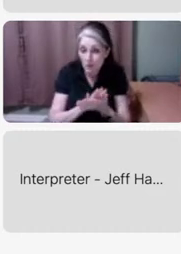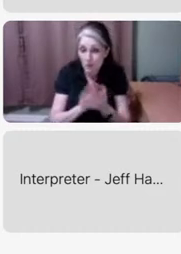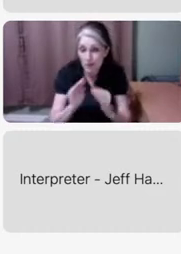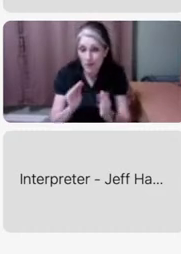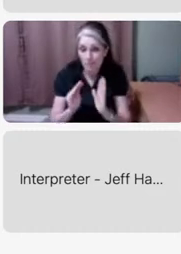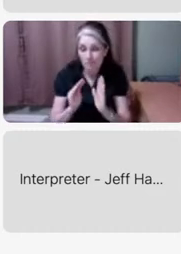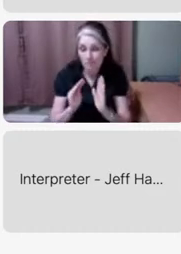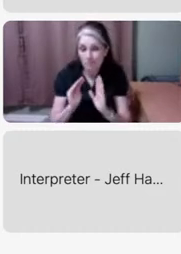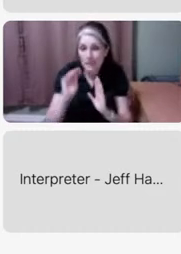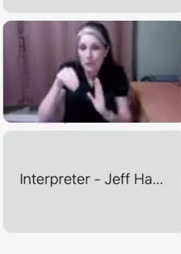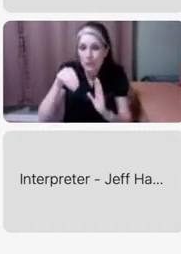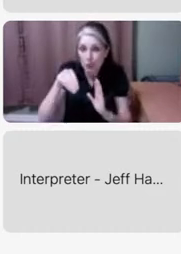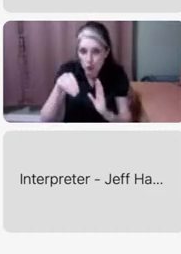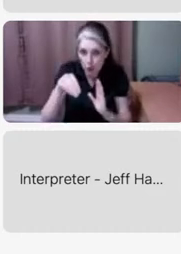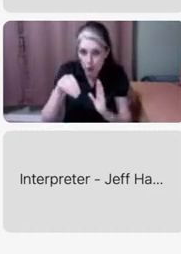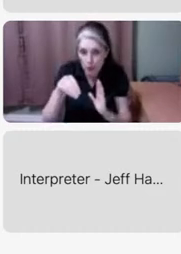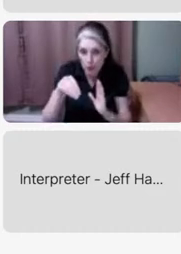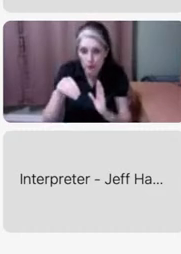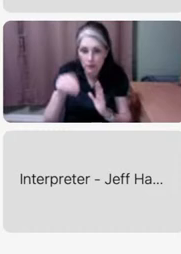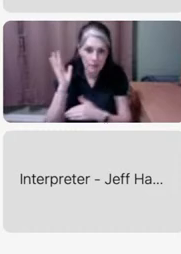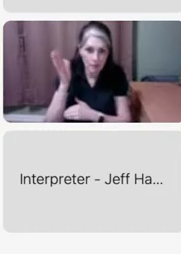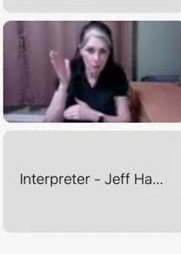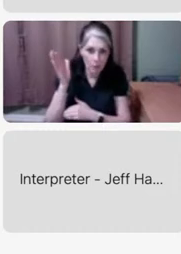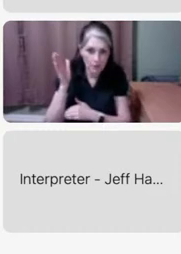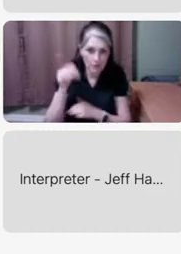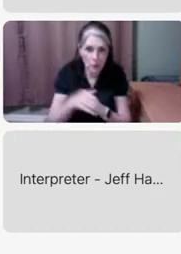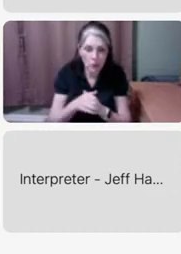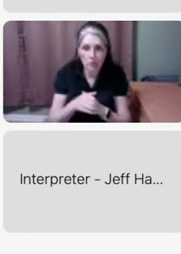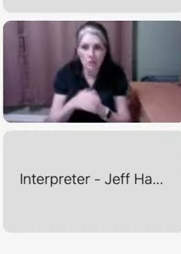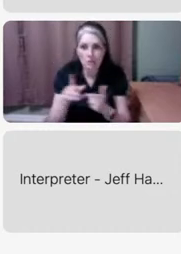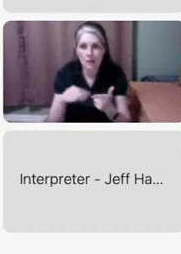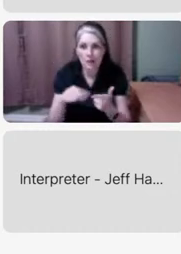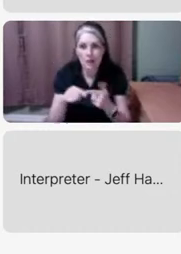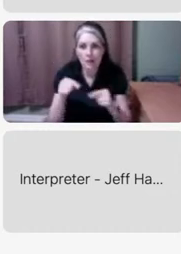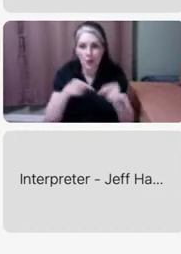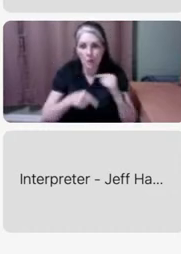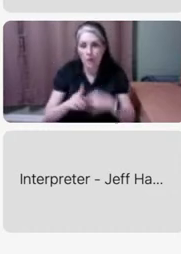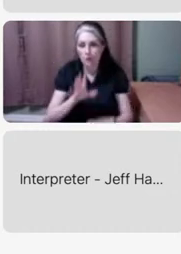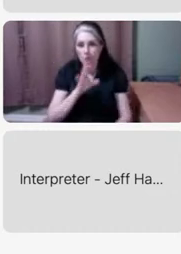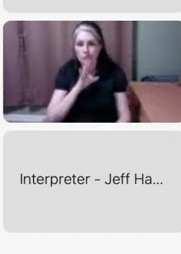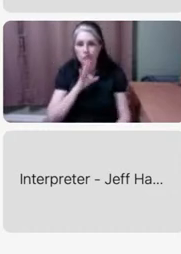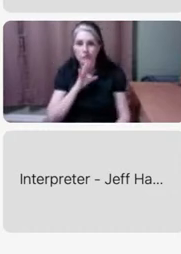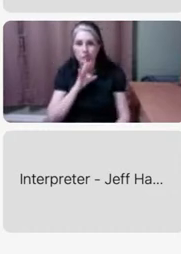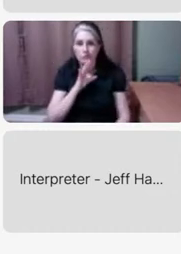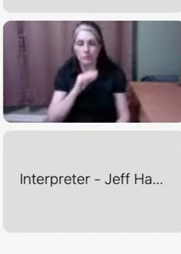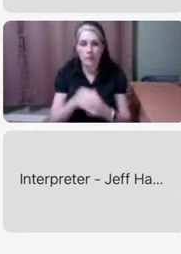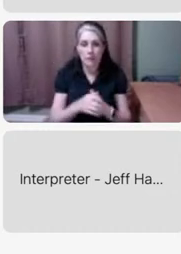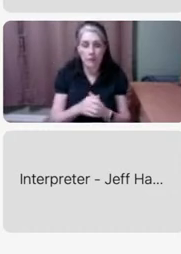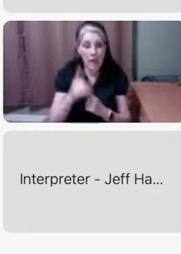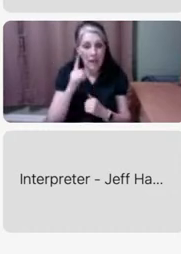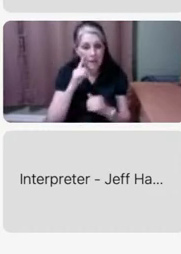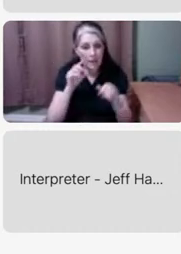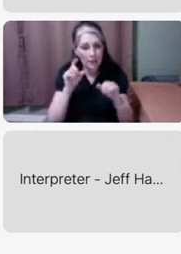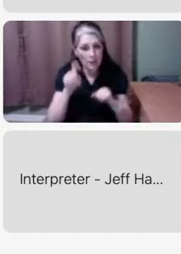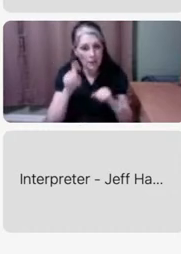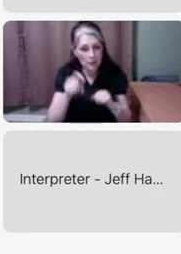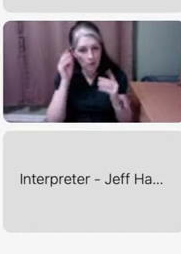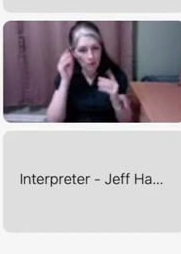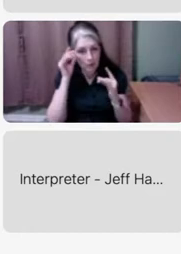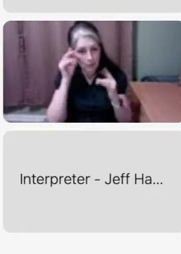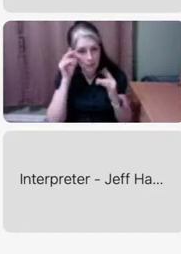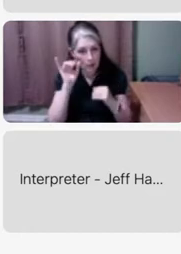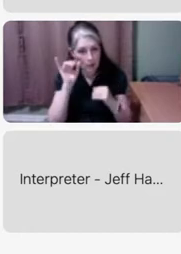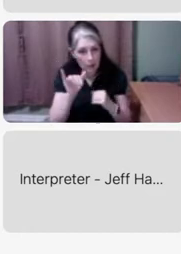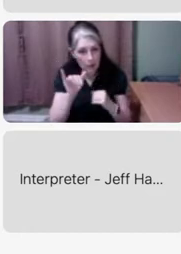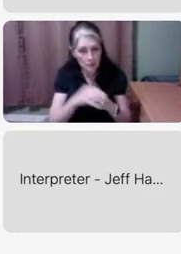their presentation and then gone back to speaking i think we need to think about that because um you know